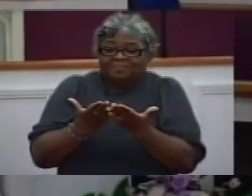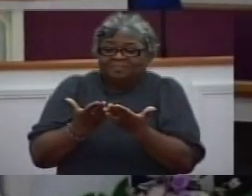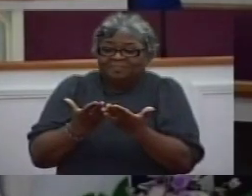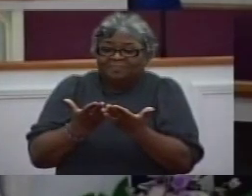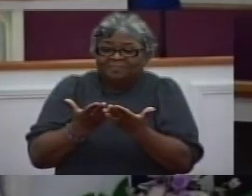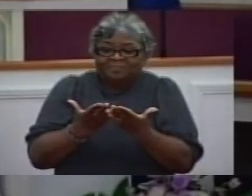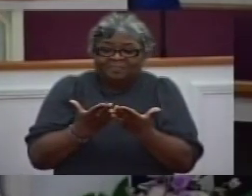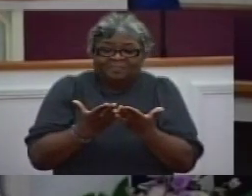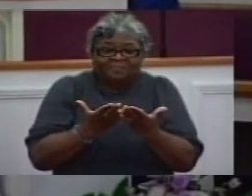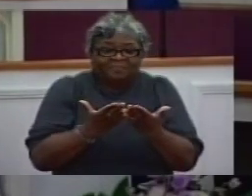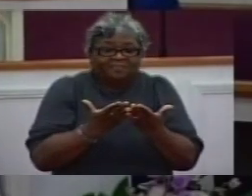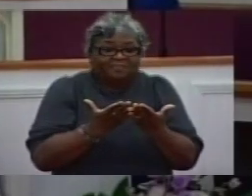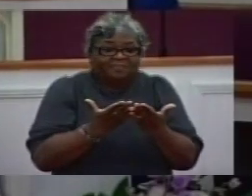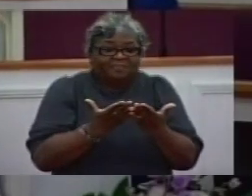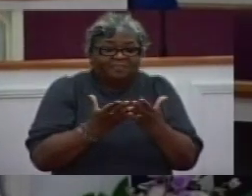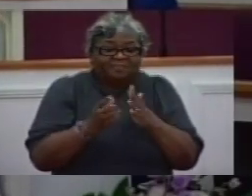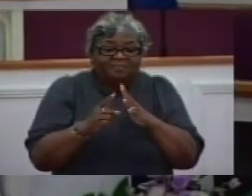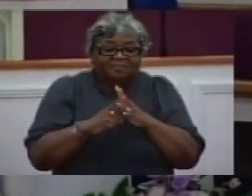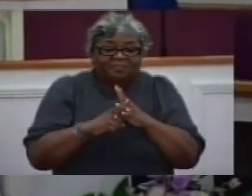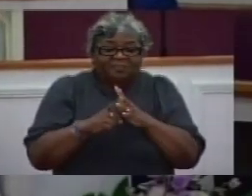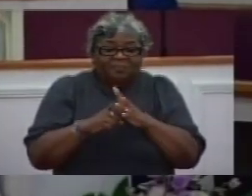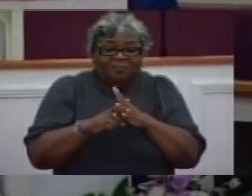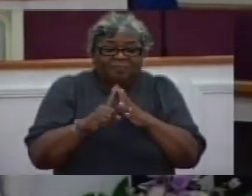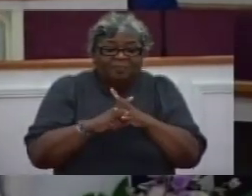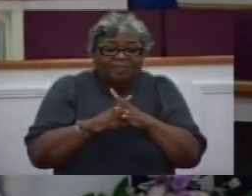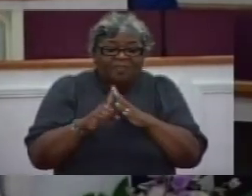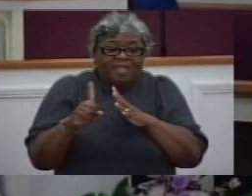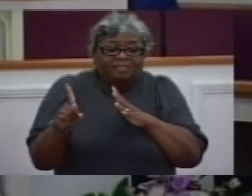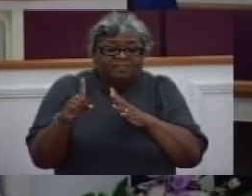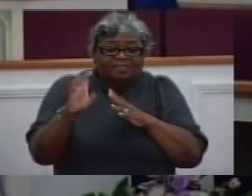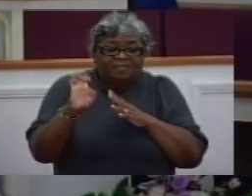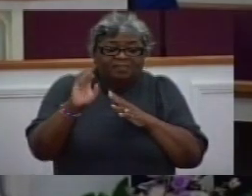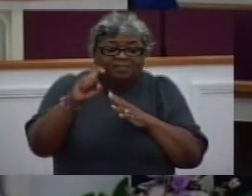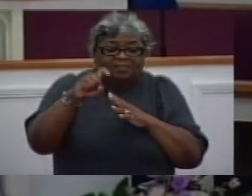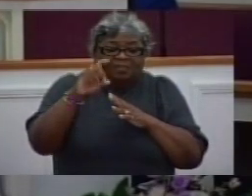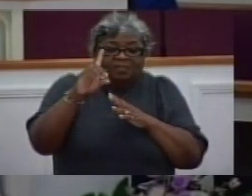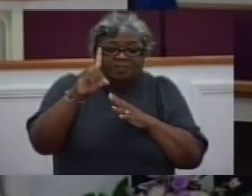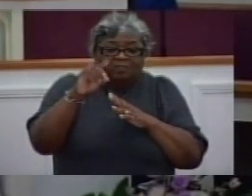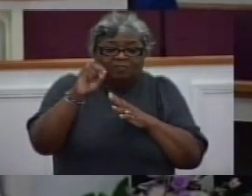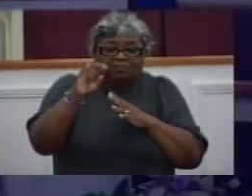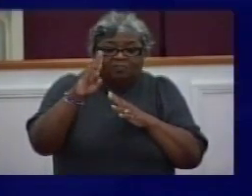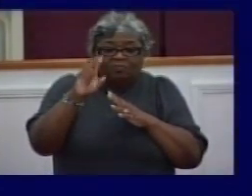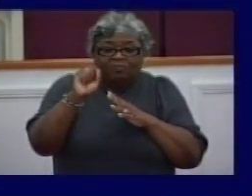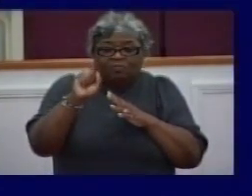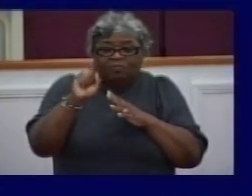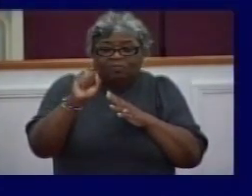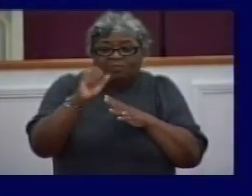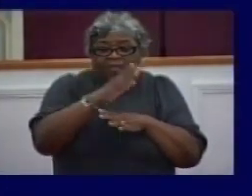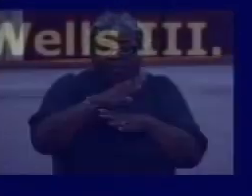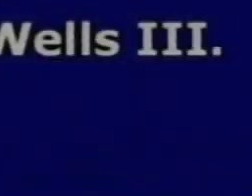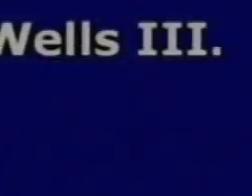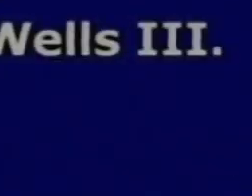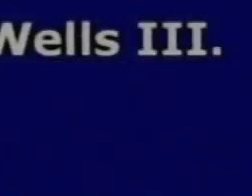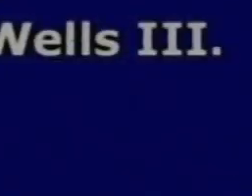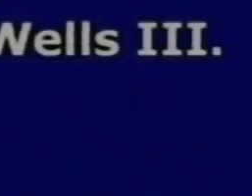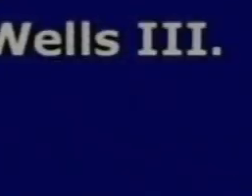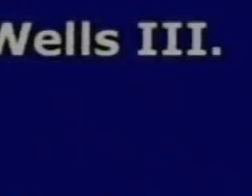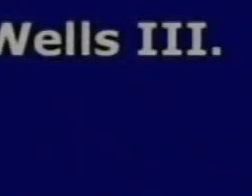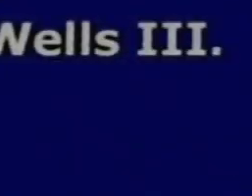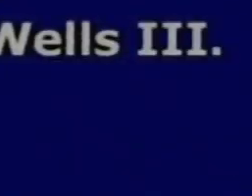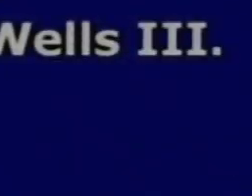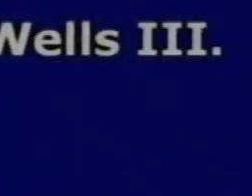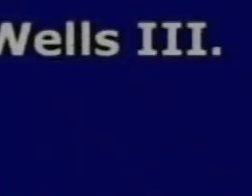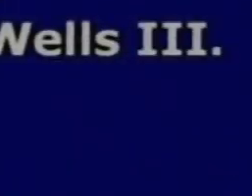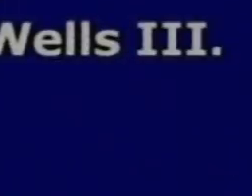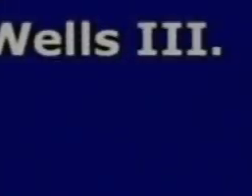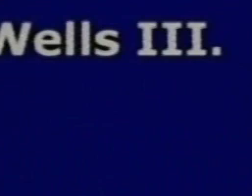to Exodus, the 19th chapter of the book of Exodus, then Deuteronomy, the 7th chapter. Then we're going to go into